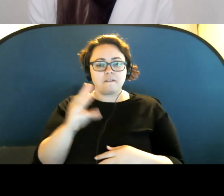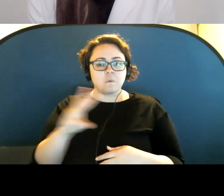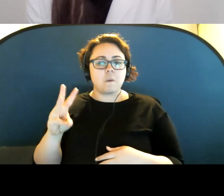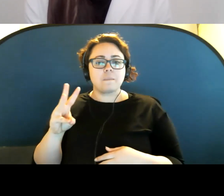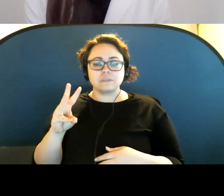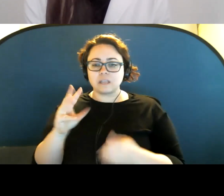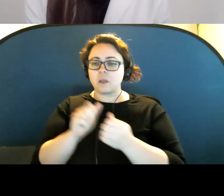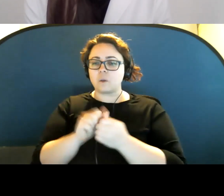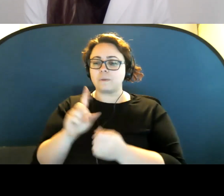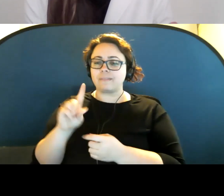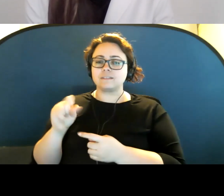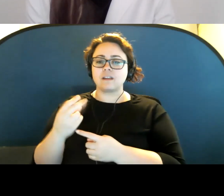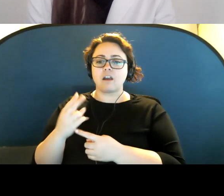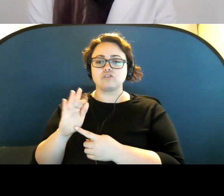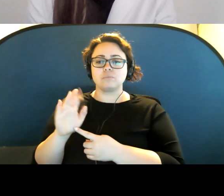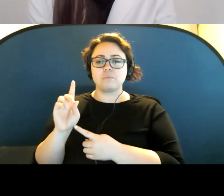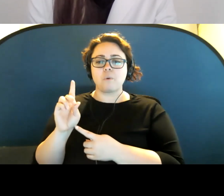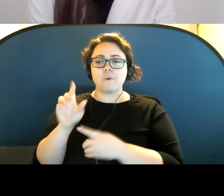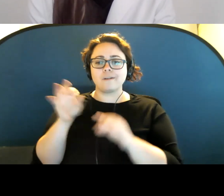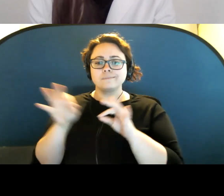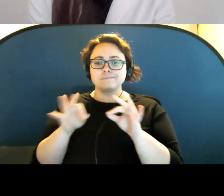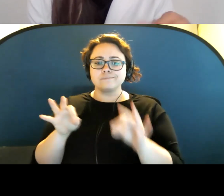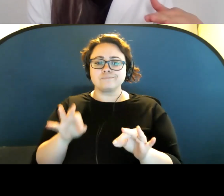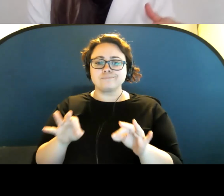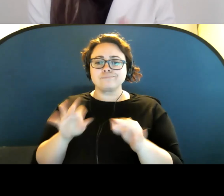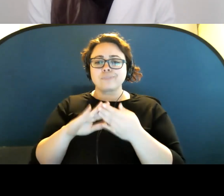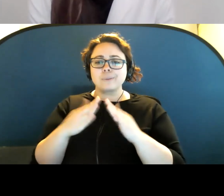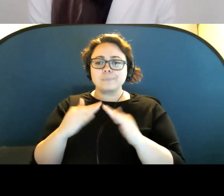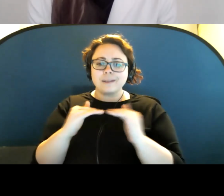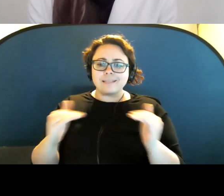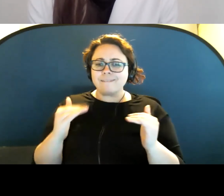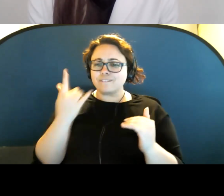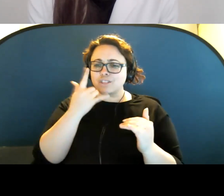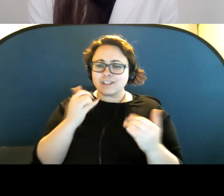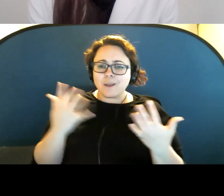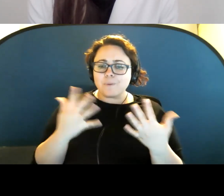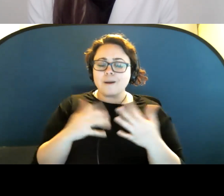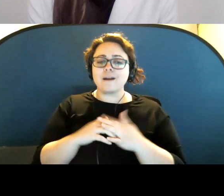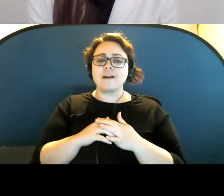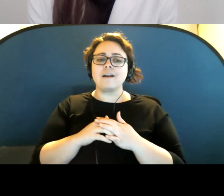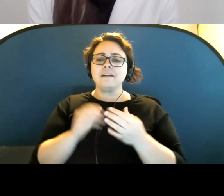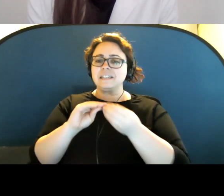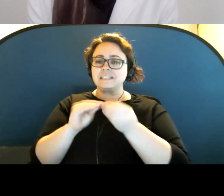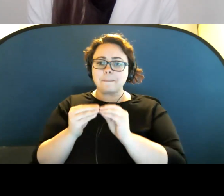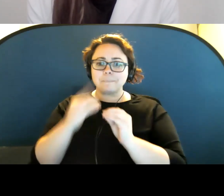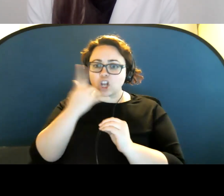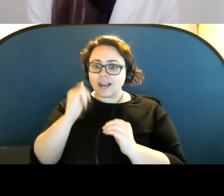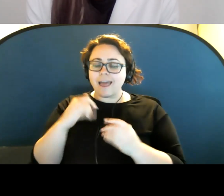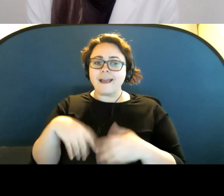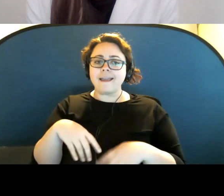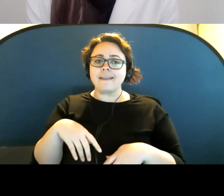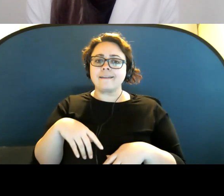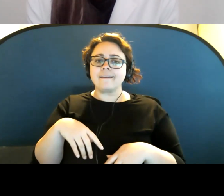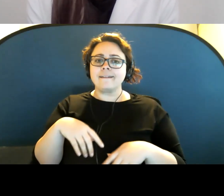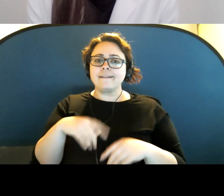dashboard that tells us what the community levels are, and what the test positivity rate